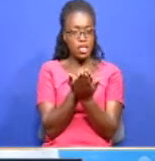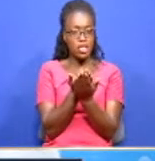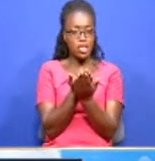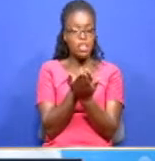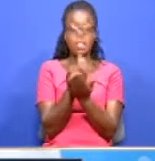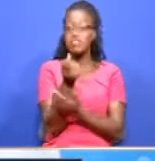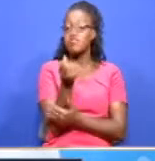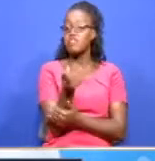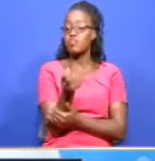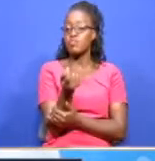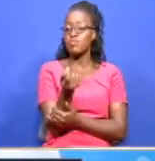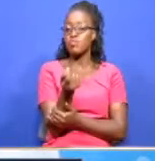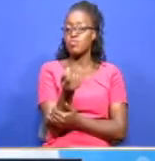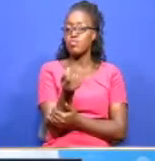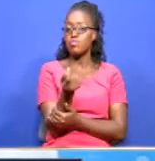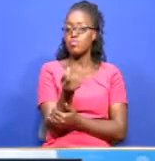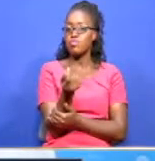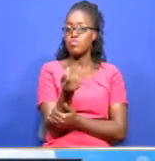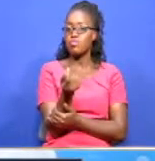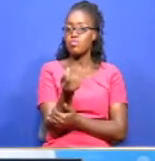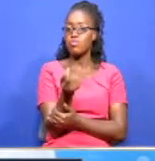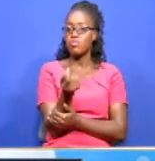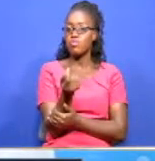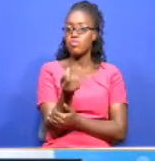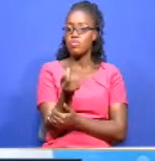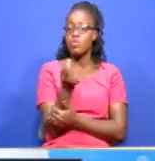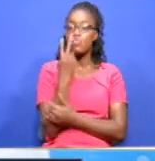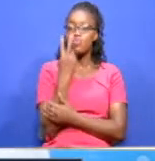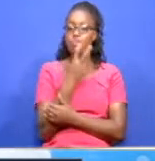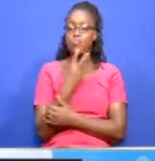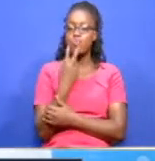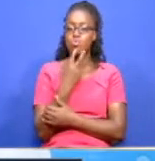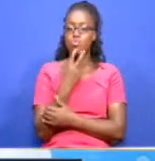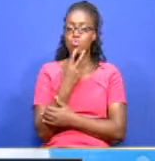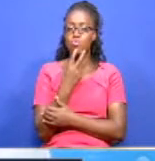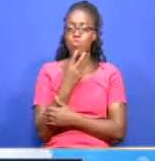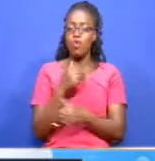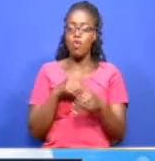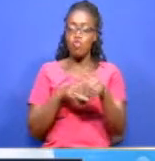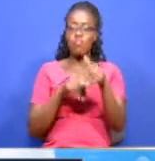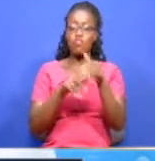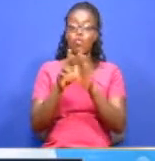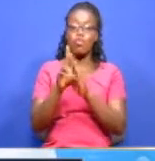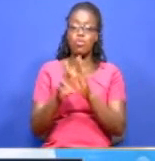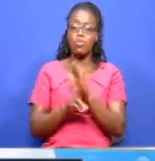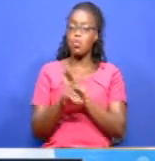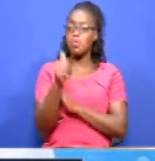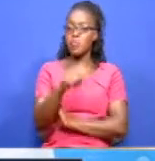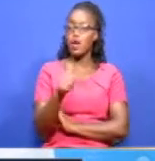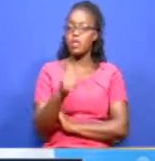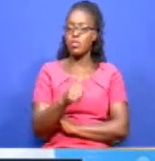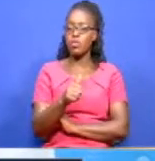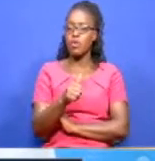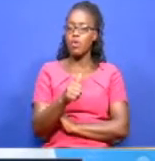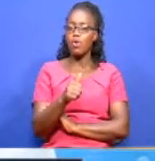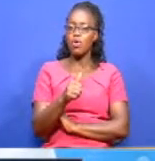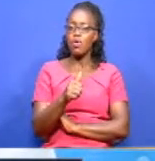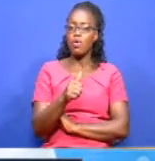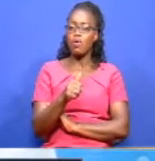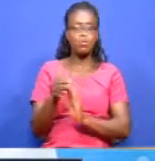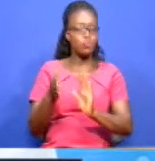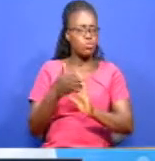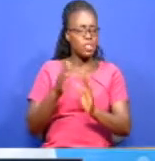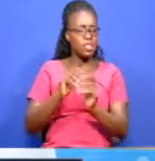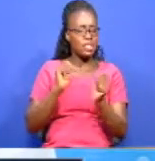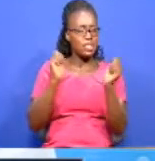few who are not towing the line in this journey to quickly change